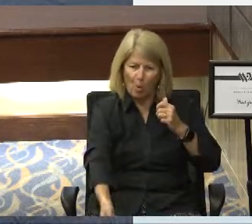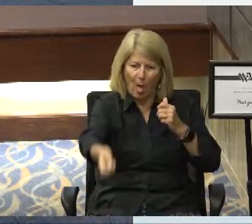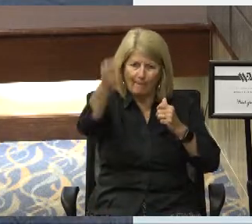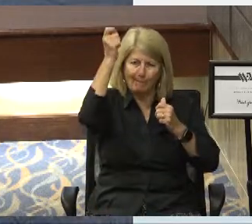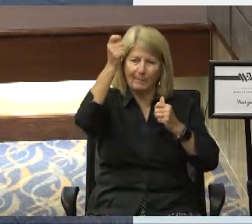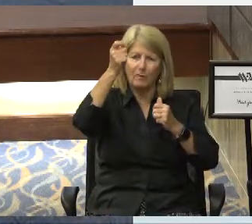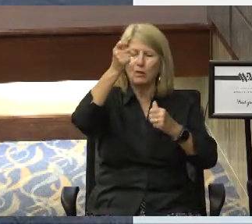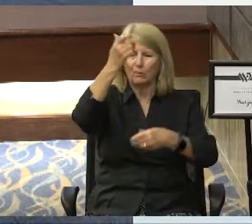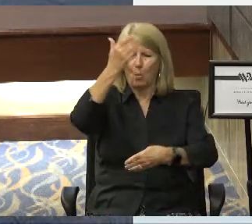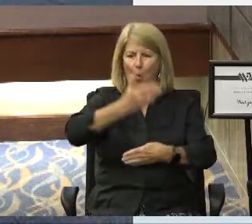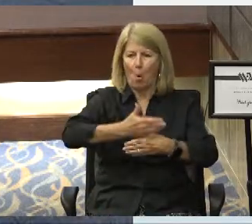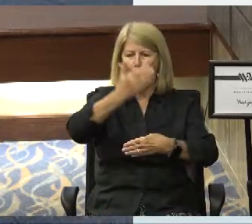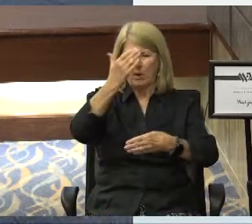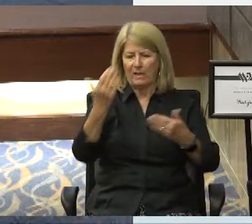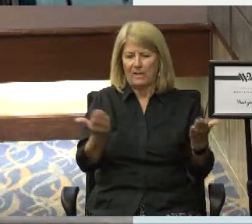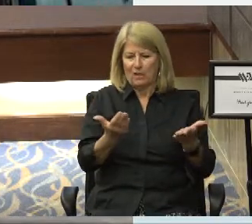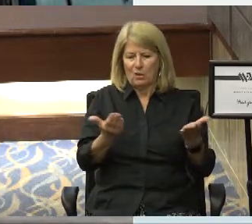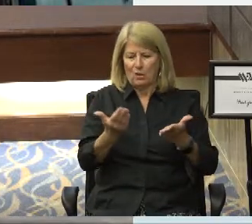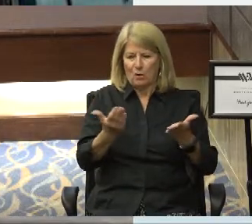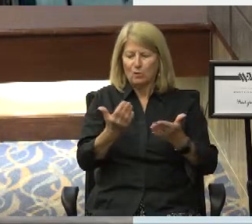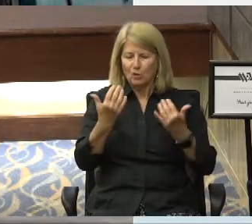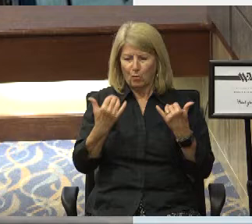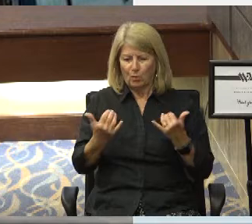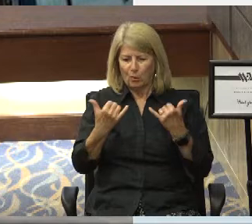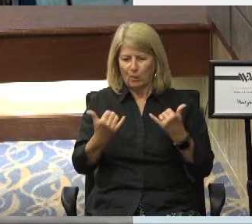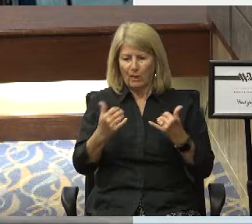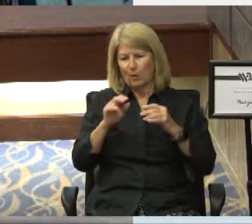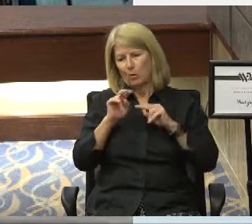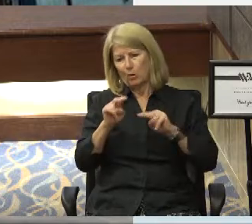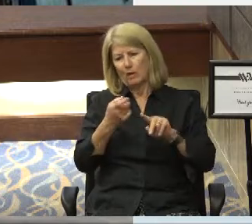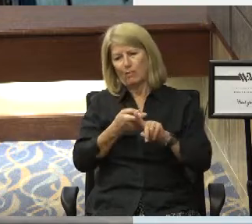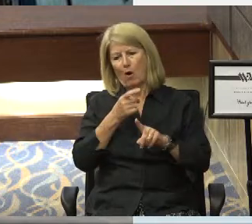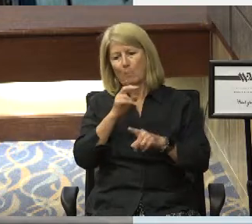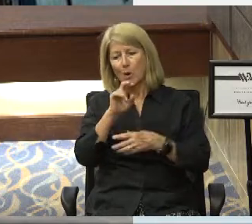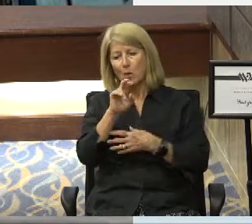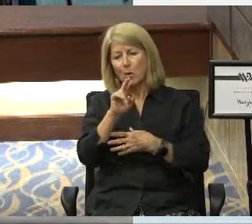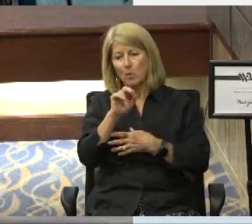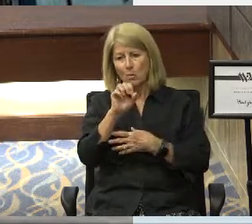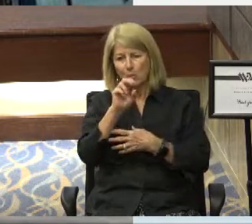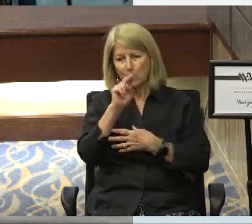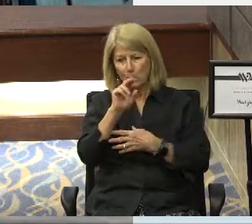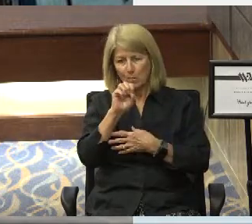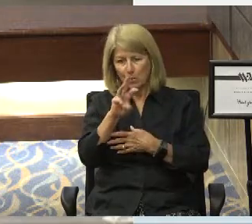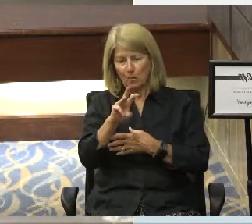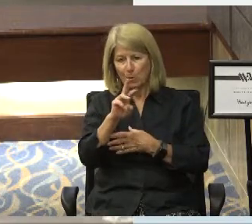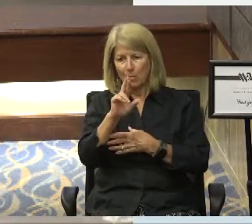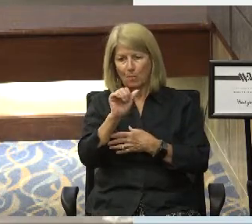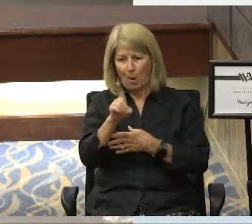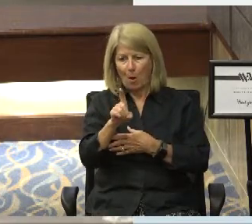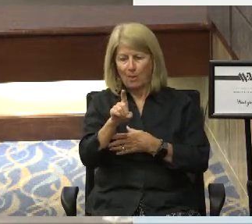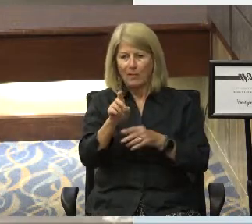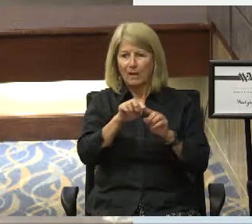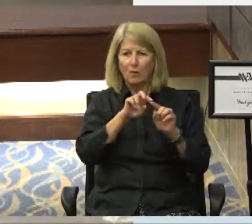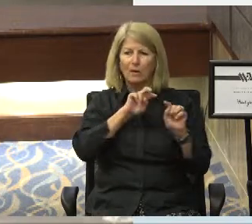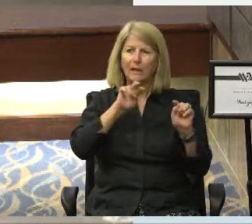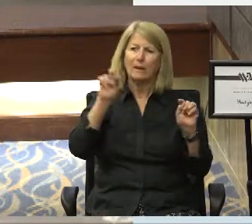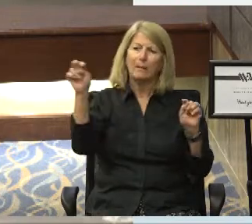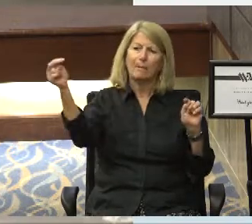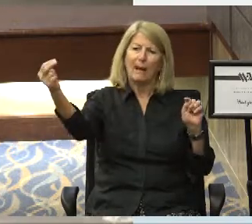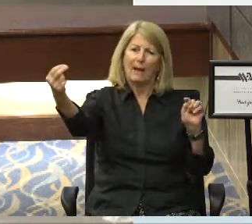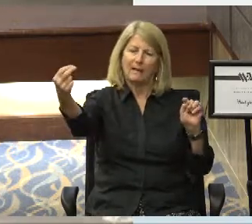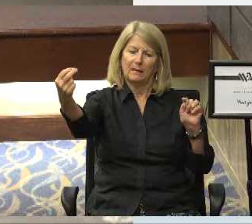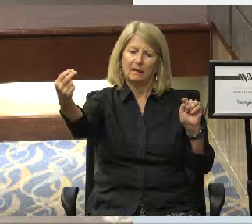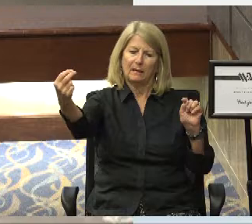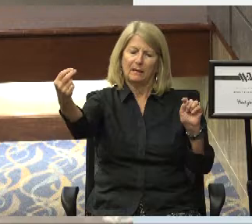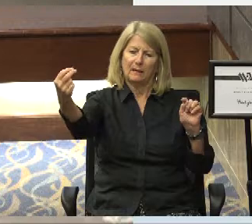And then here's the current facility looking from New Road, and then looking back into the facility, and then back behind